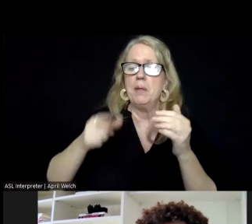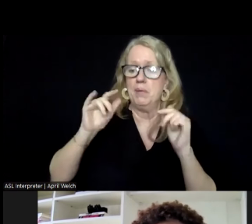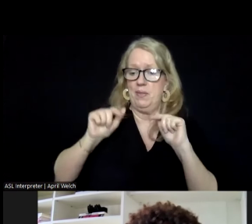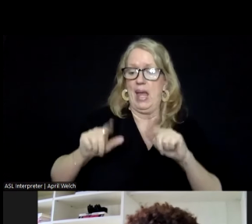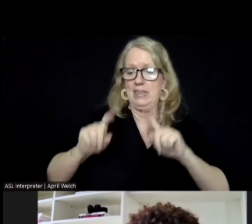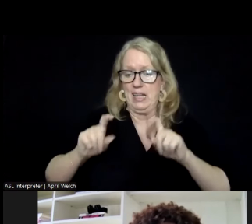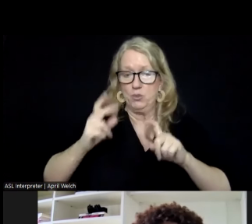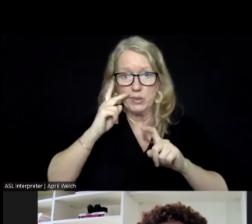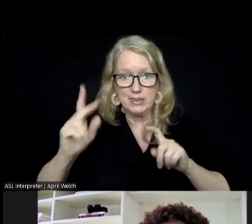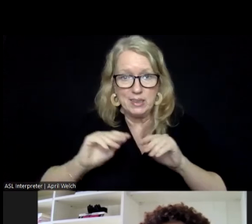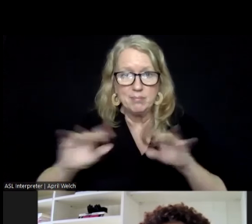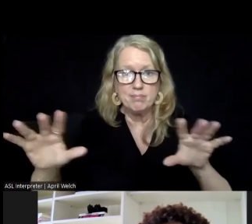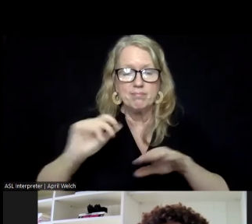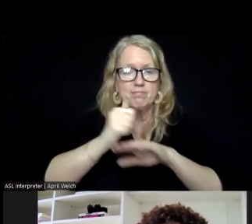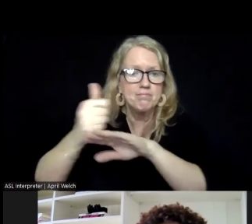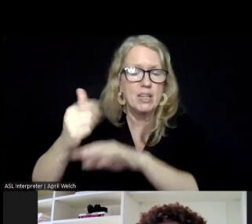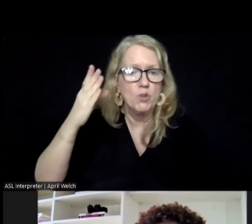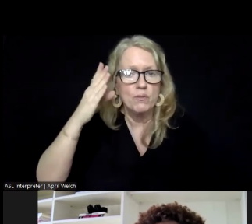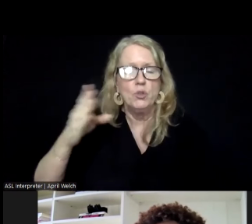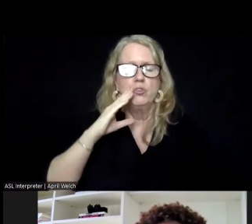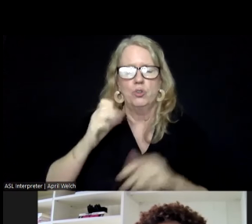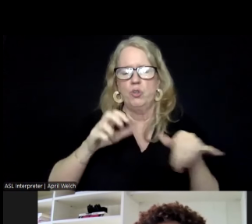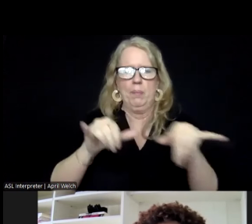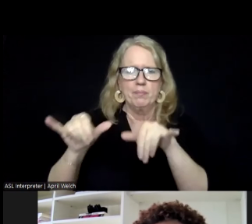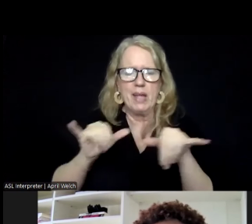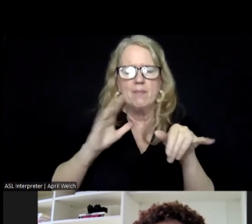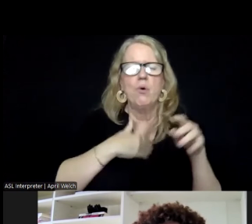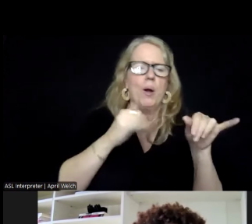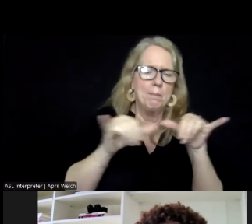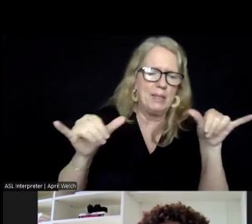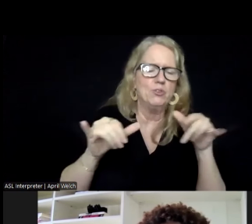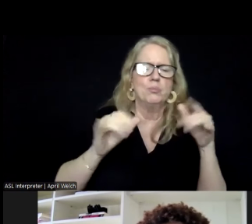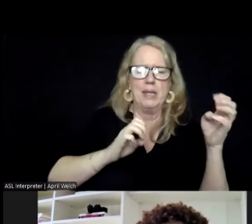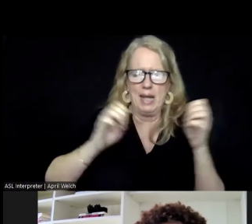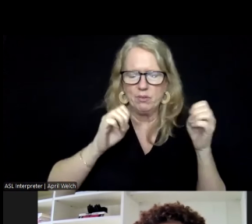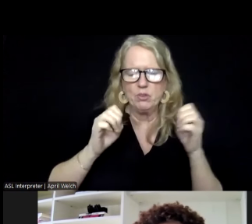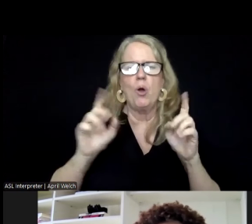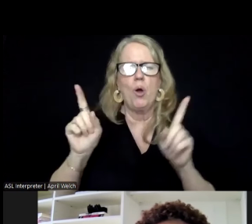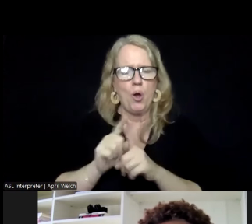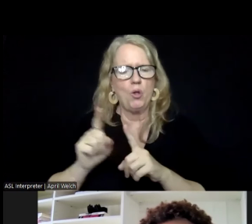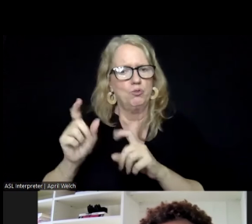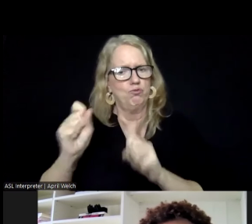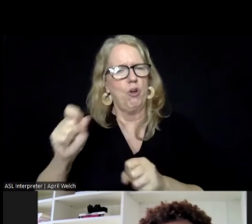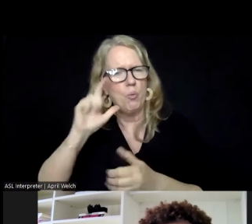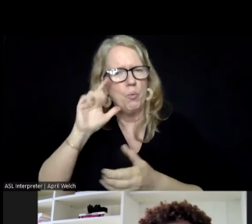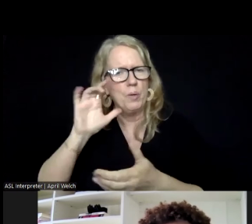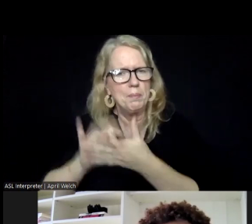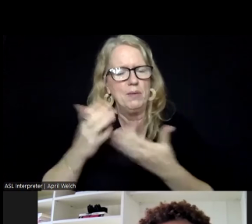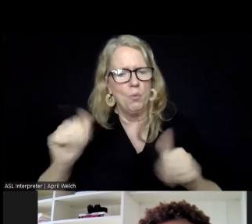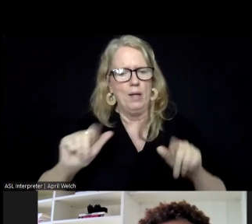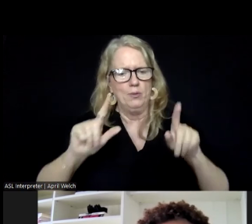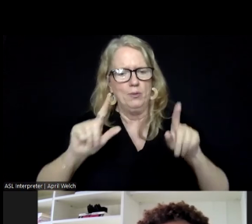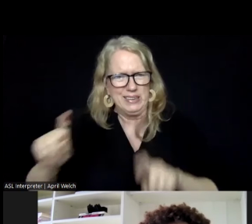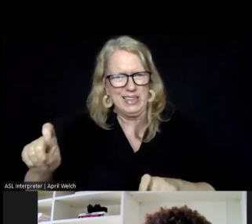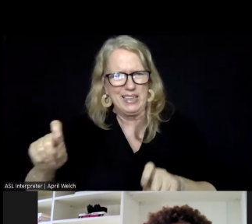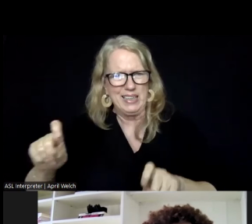to sustain. But consistent with our approach around measurement and evaluation, we also firmly believe in testing out